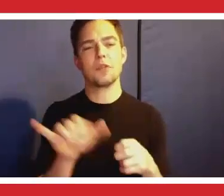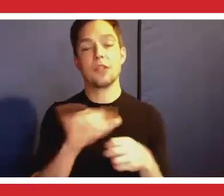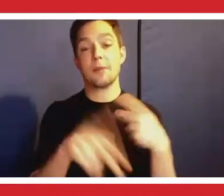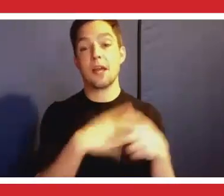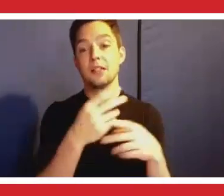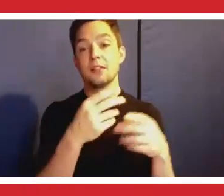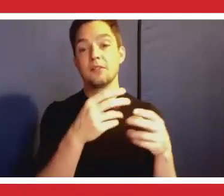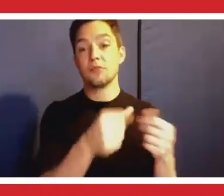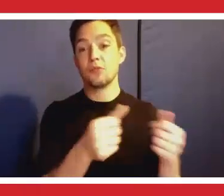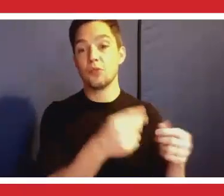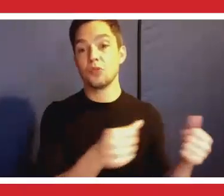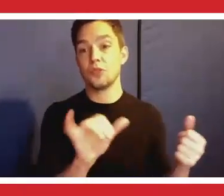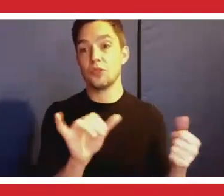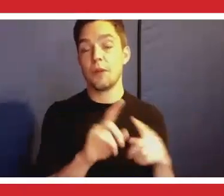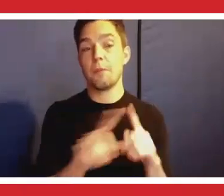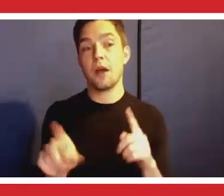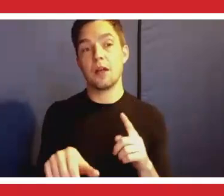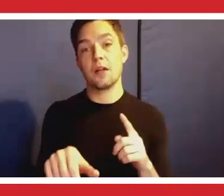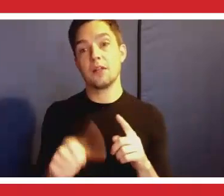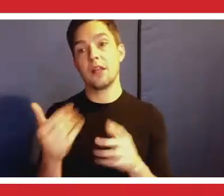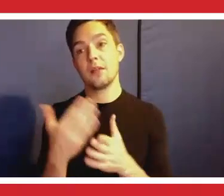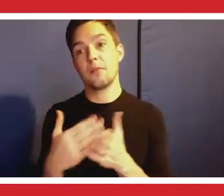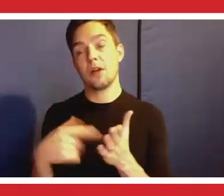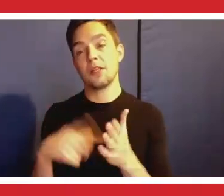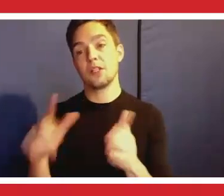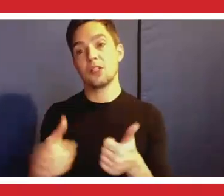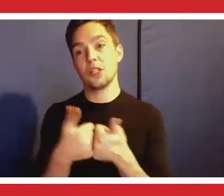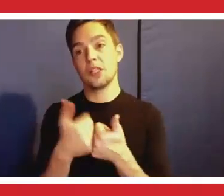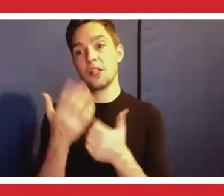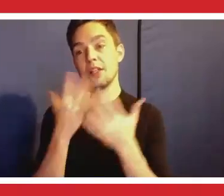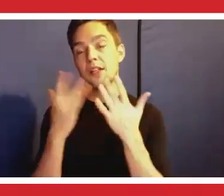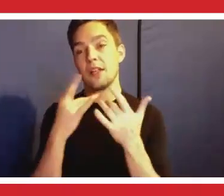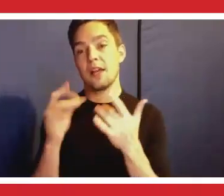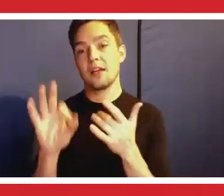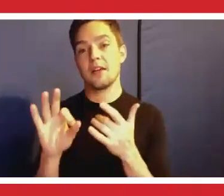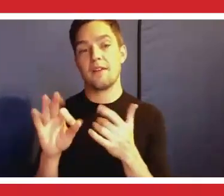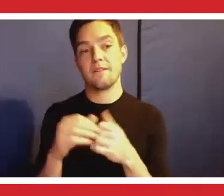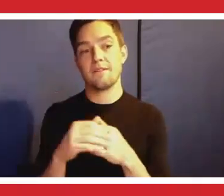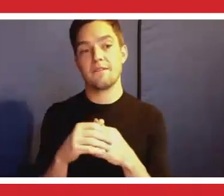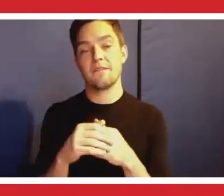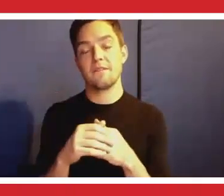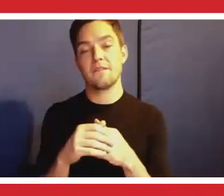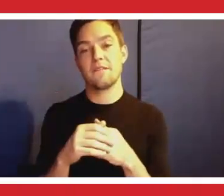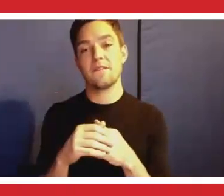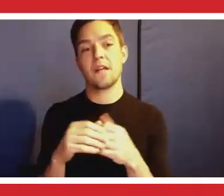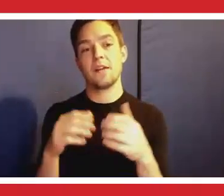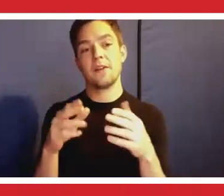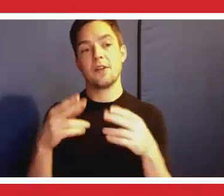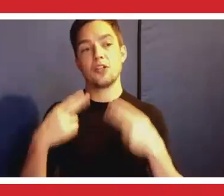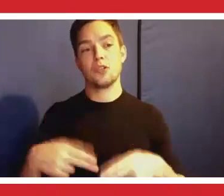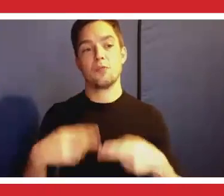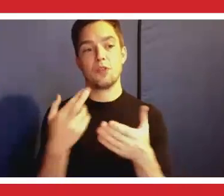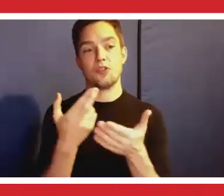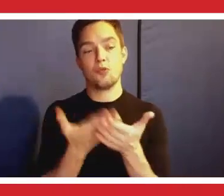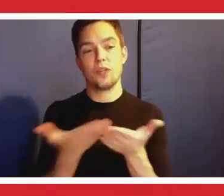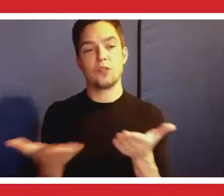hand, to this challenge of the lack of talent and human resources. So